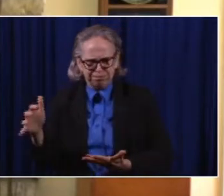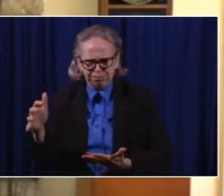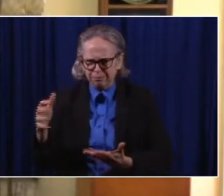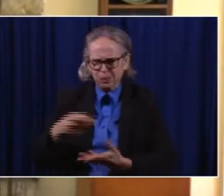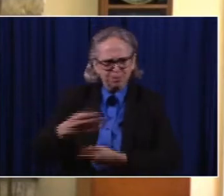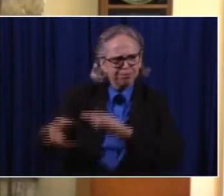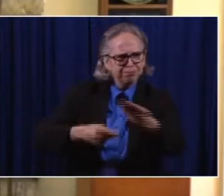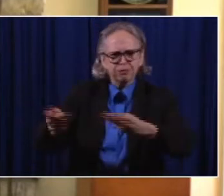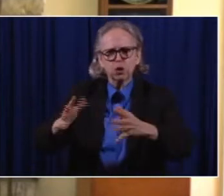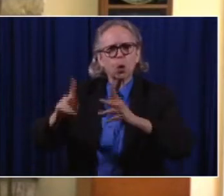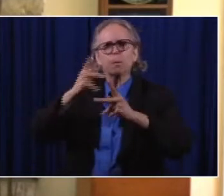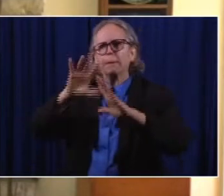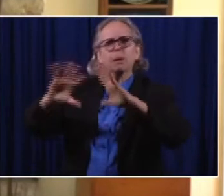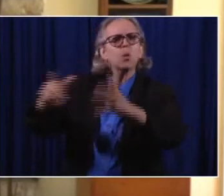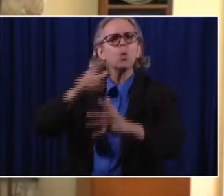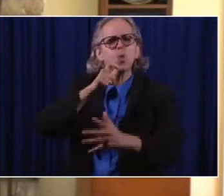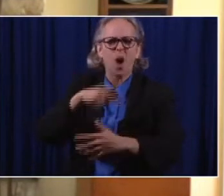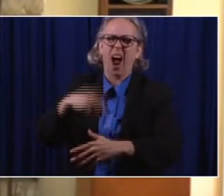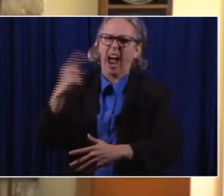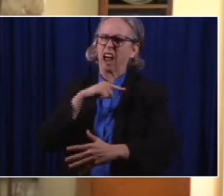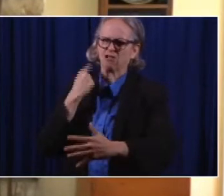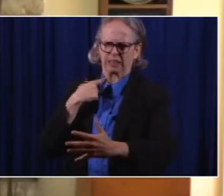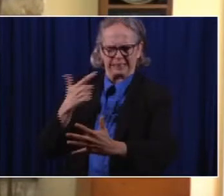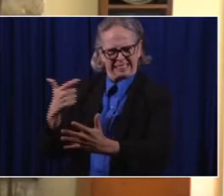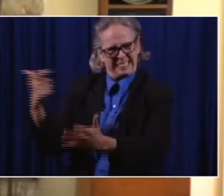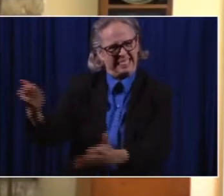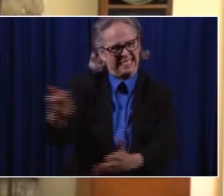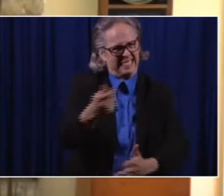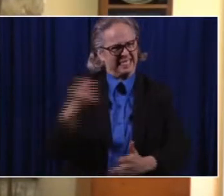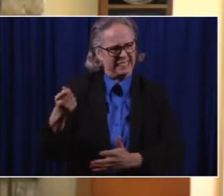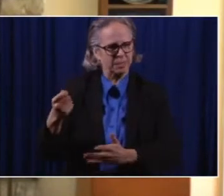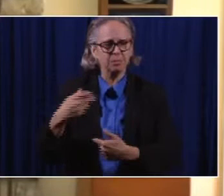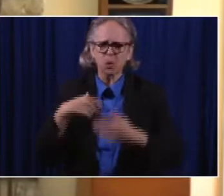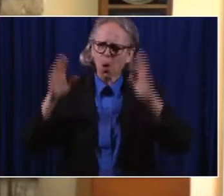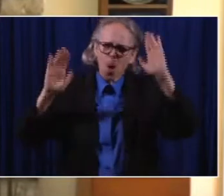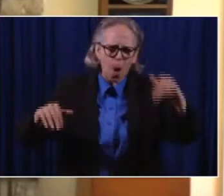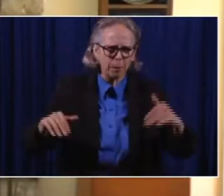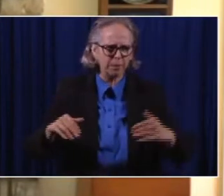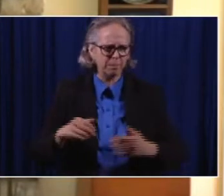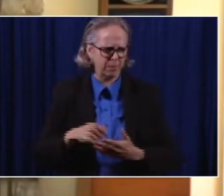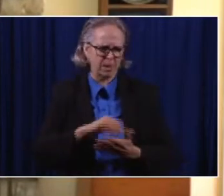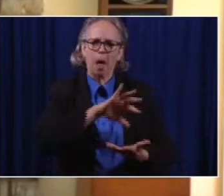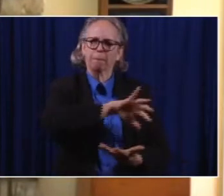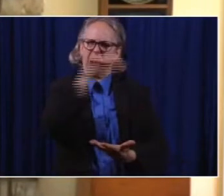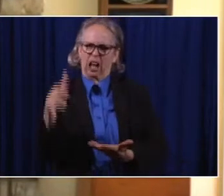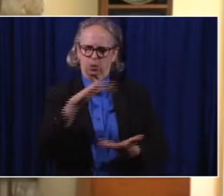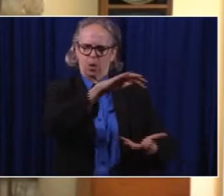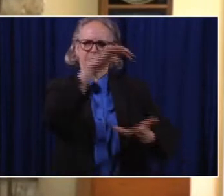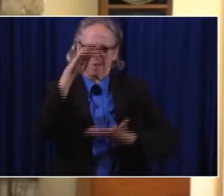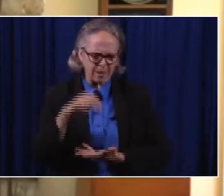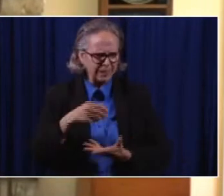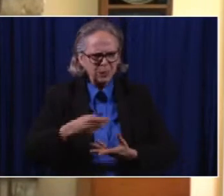as it gets here, it's going to come in batches. And as soon as these batches come, we're going to get it out.